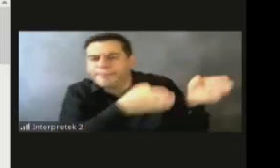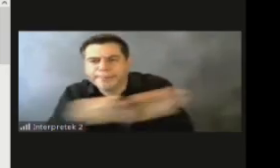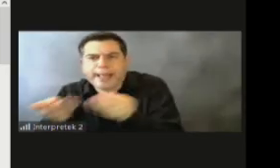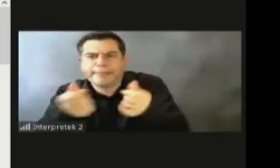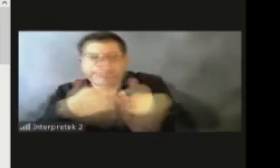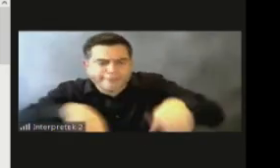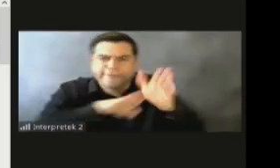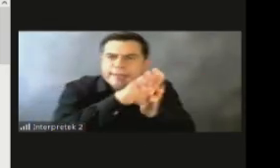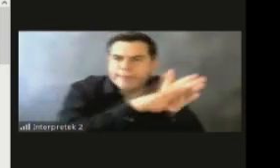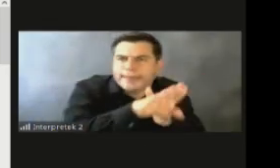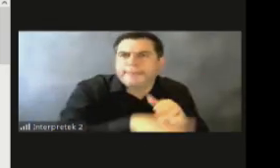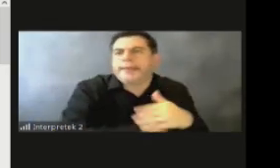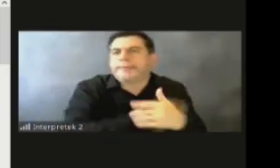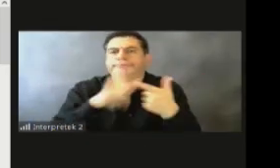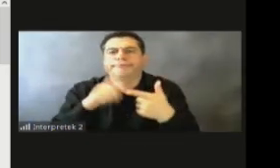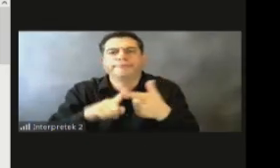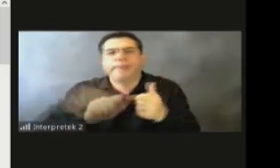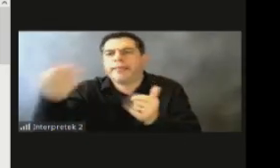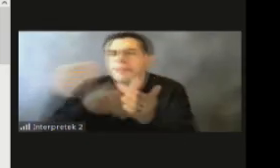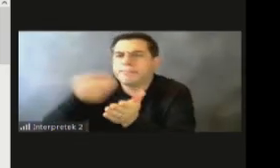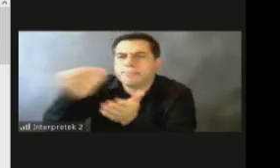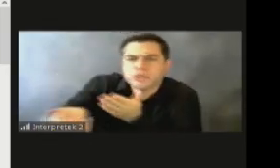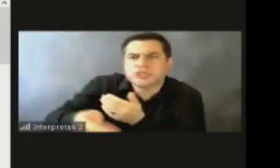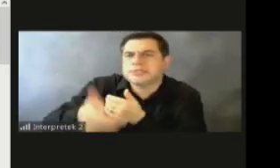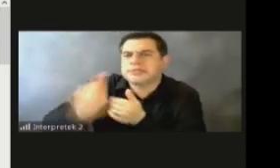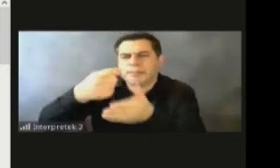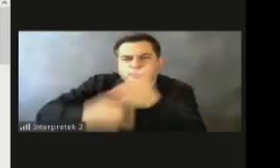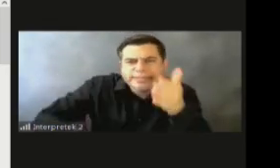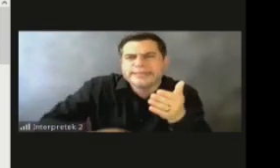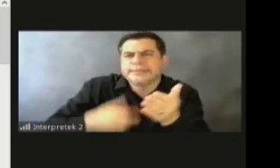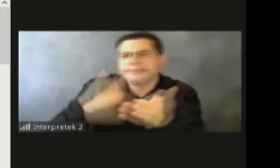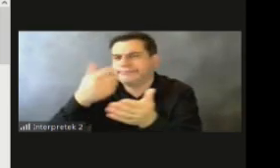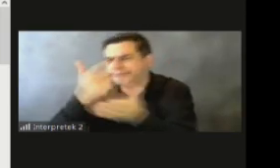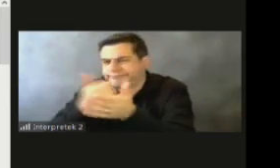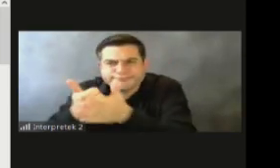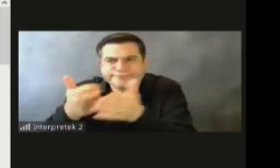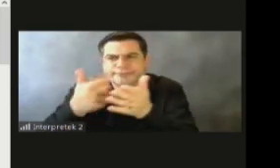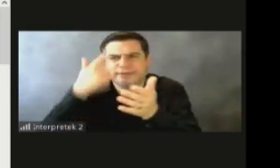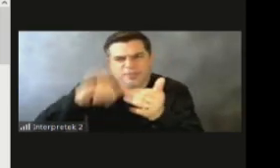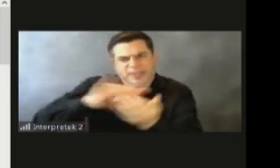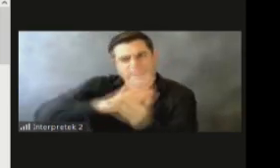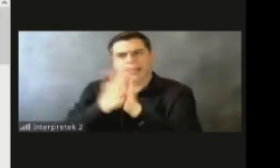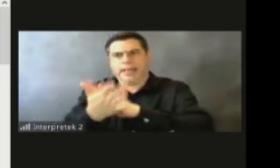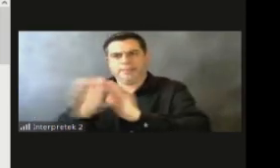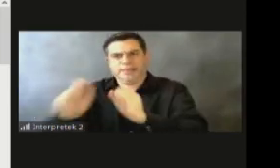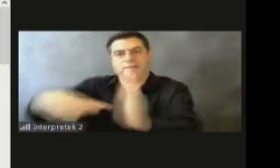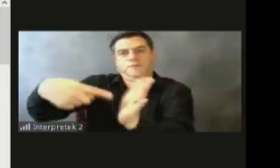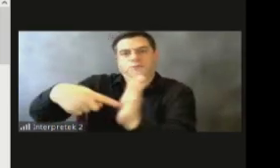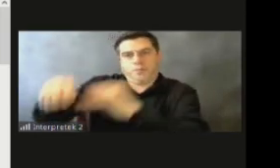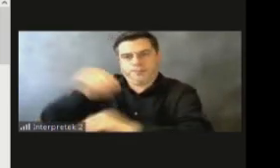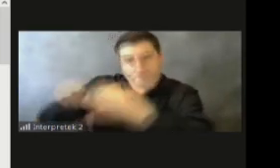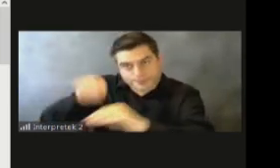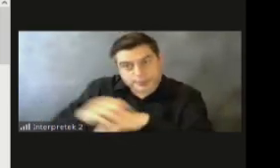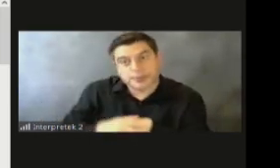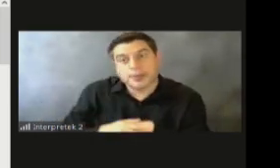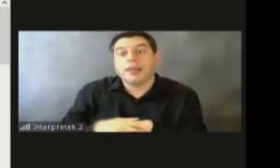other purchase assistance that might go into making it affordable. In that ground lease, there are resale restrictions that